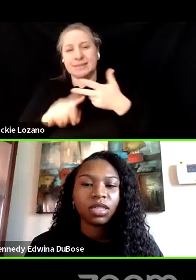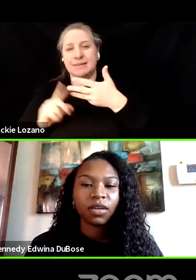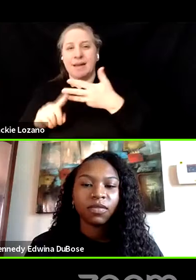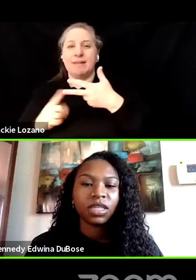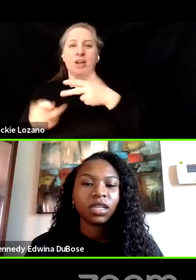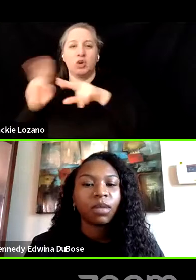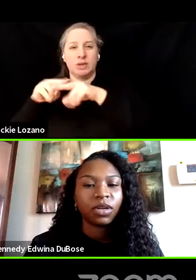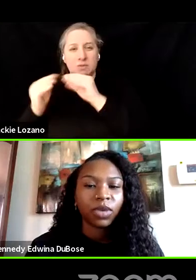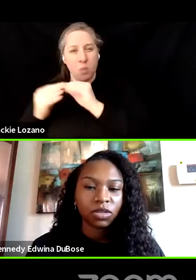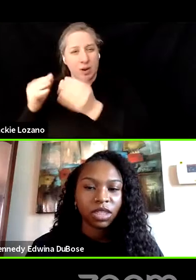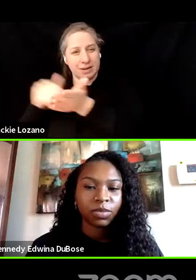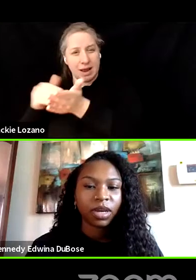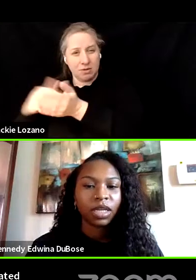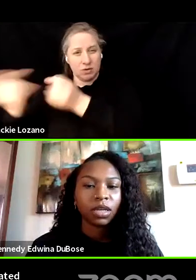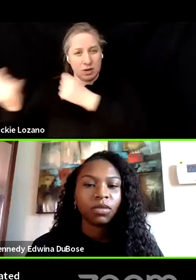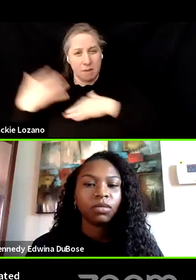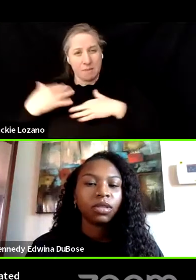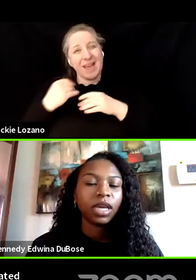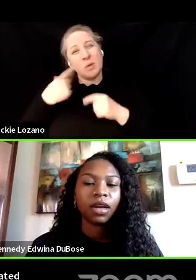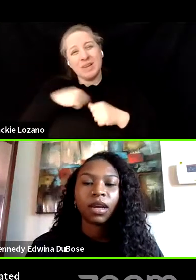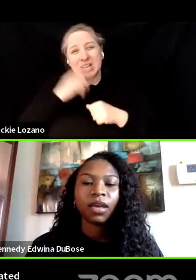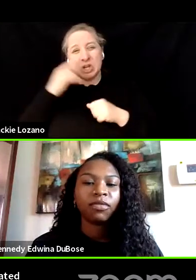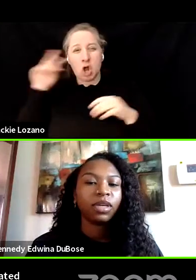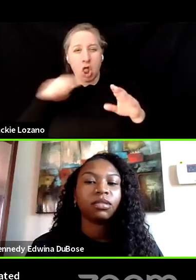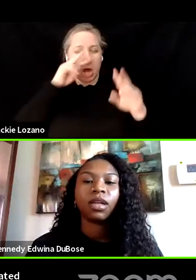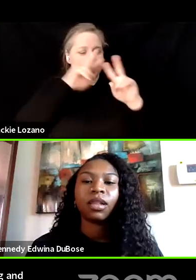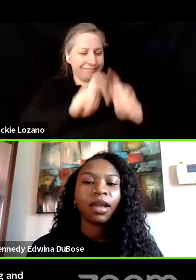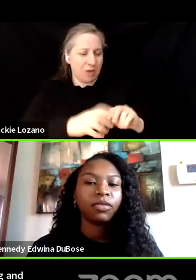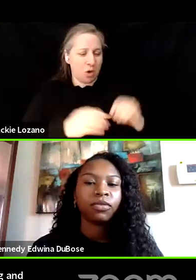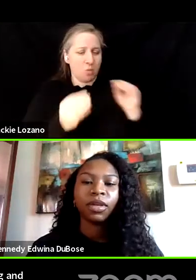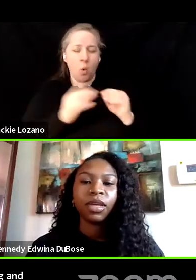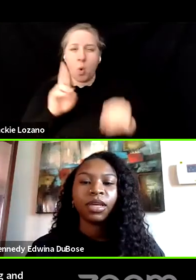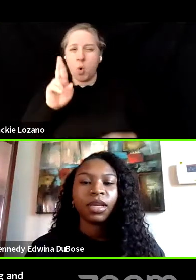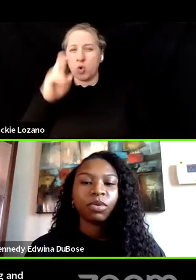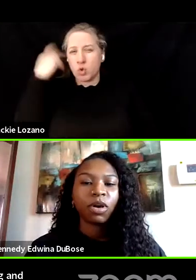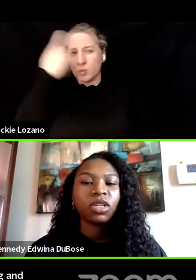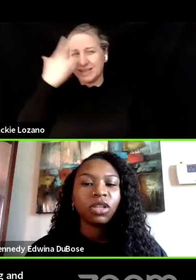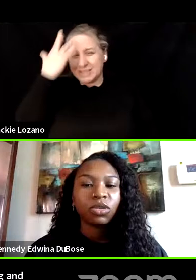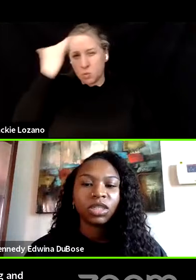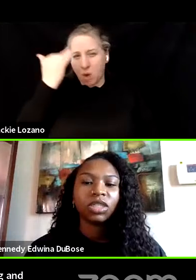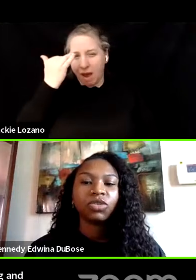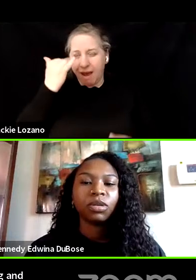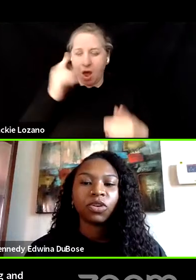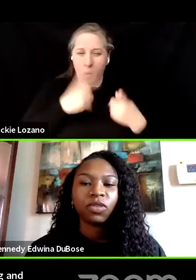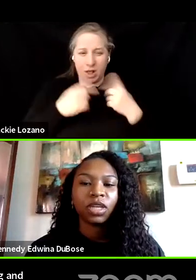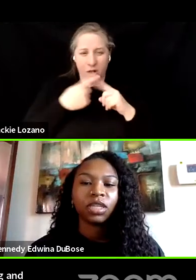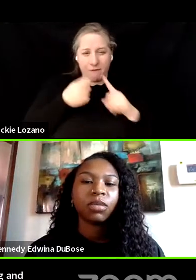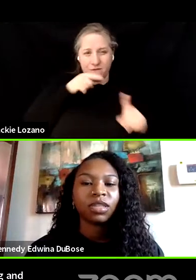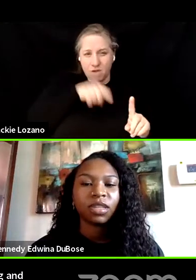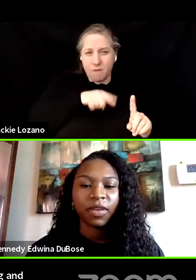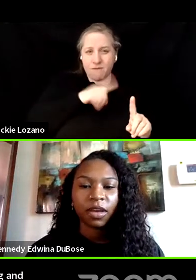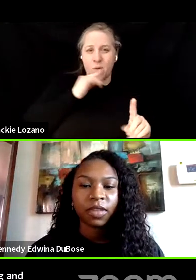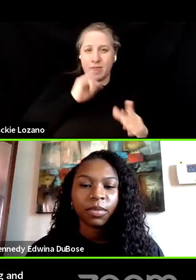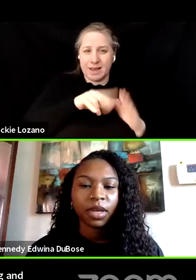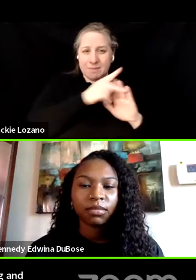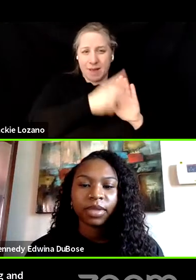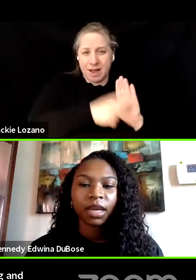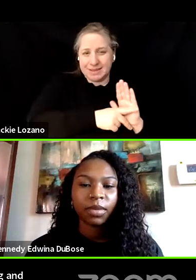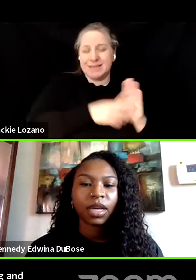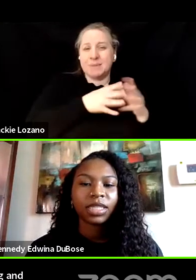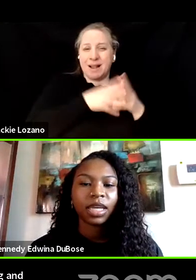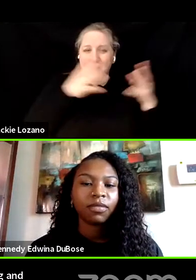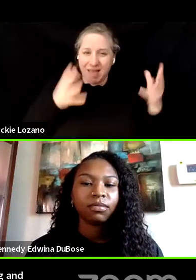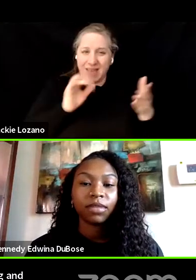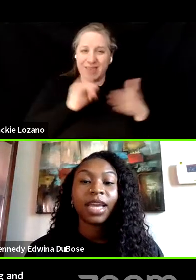root cause of these alarming racial disparities. So there have been a lot of proposed solutions to improve the determinants of health that put